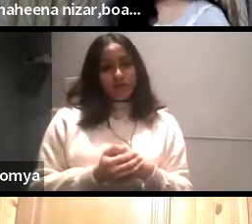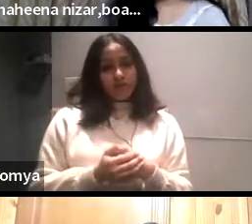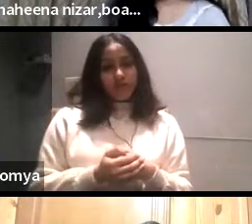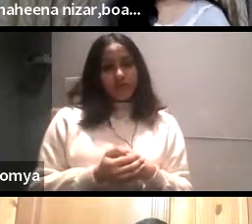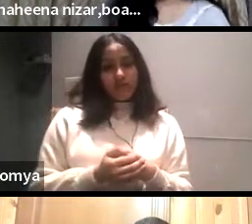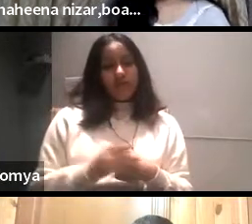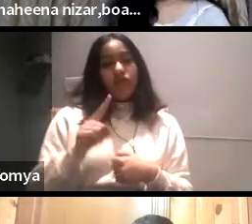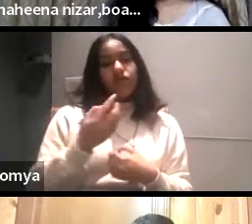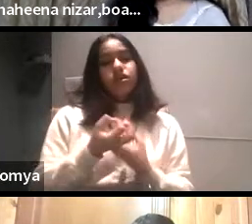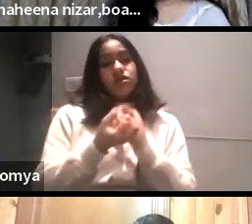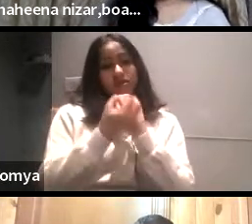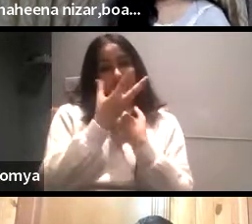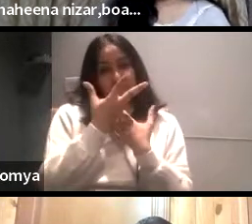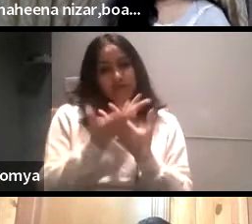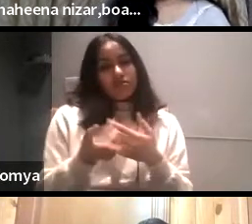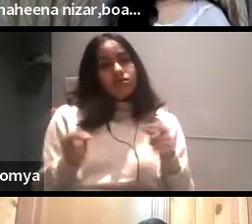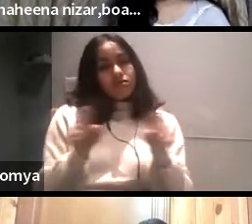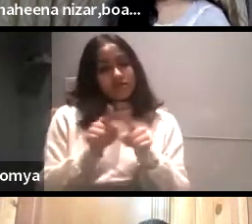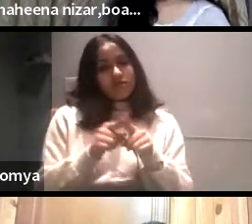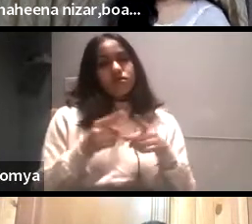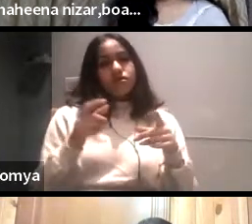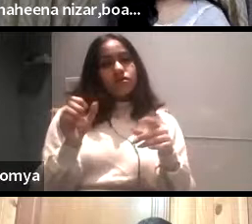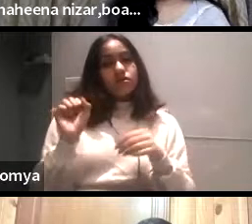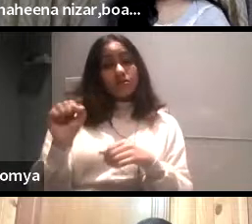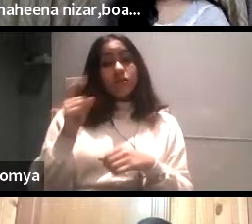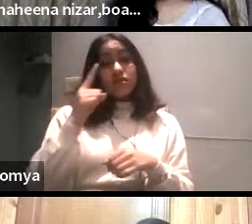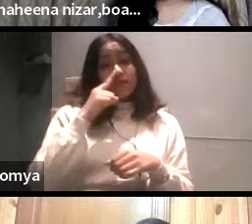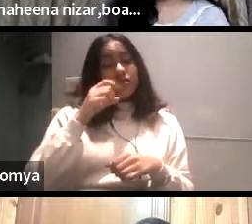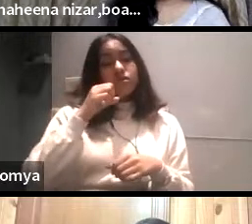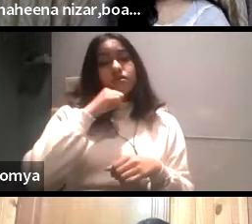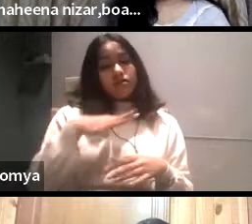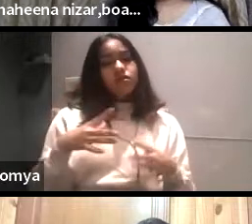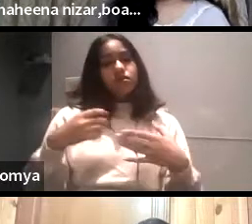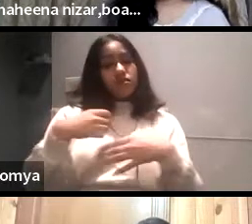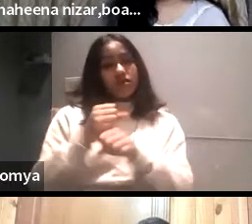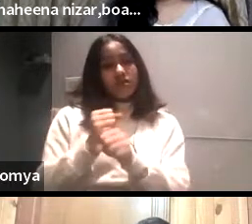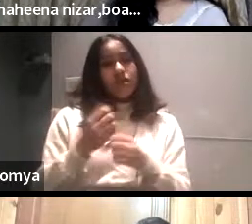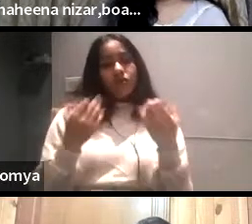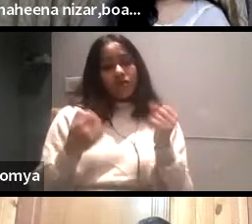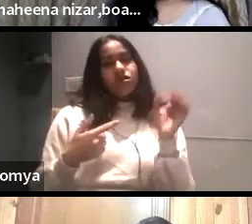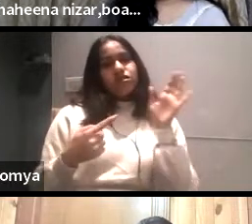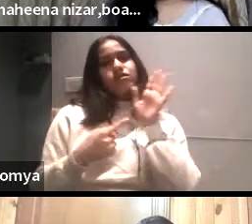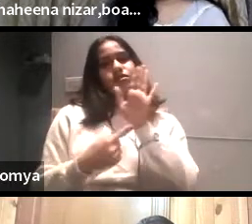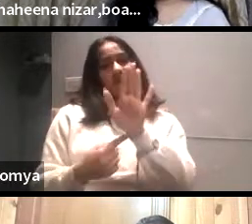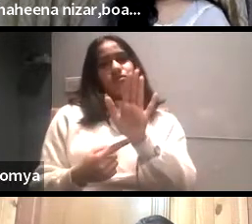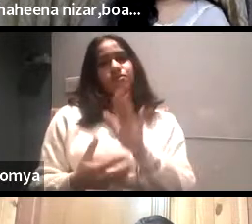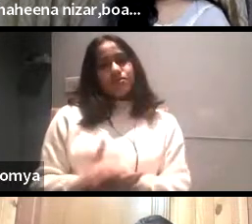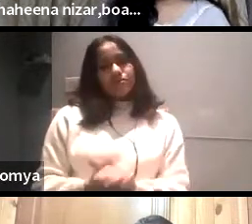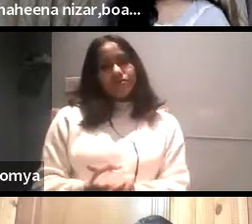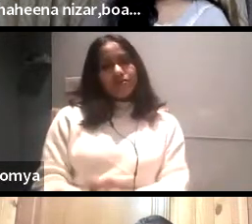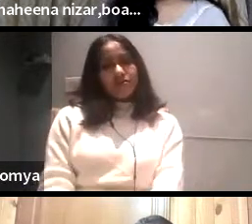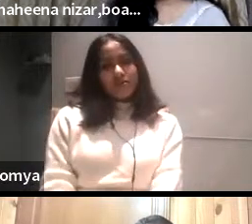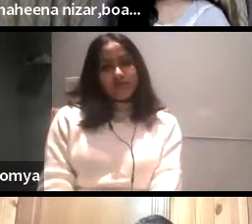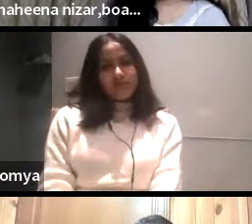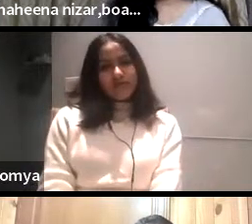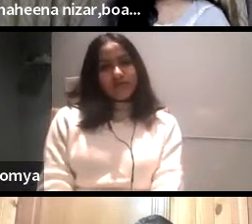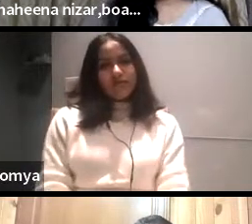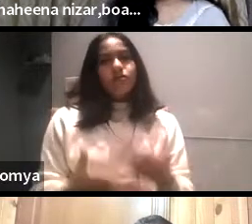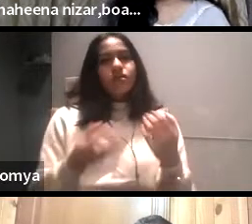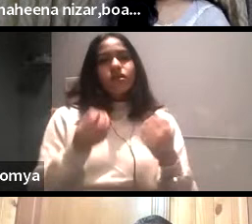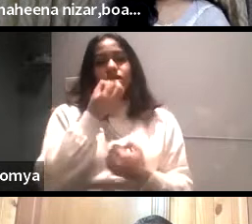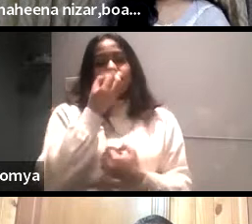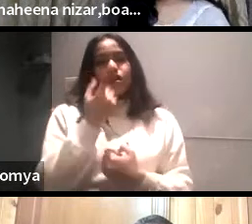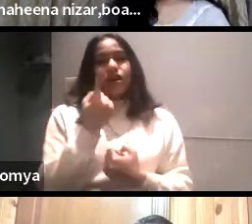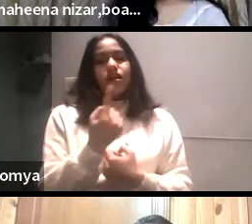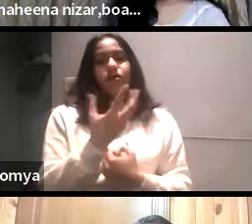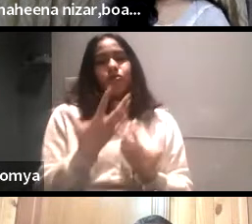bought flowers made by these people, by these young individuals. If you want, I can show you. Can you just bring that one flower from